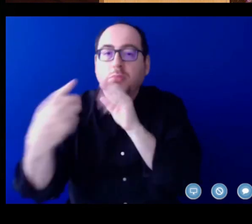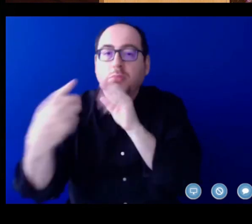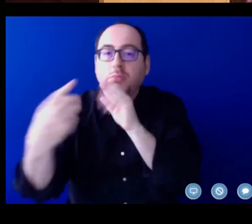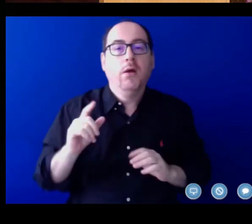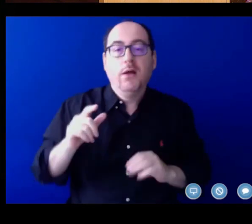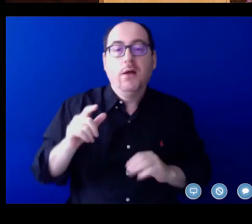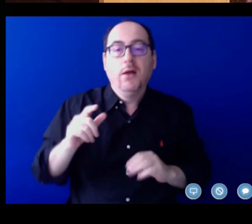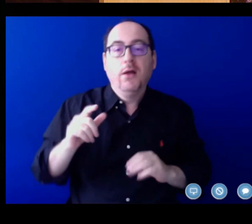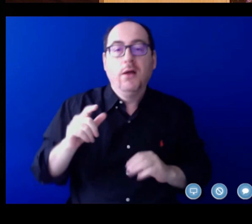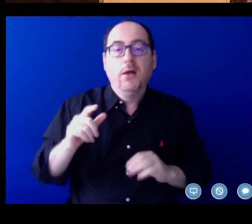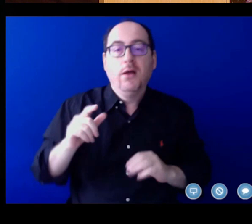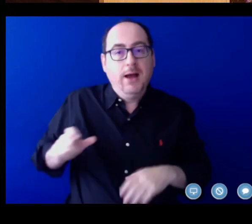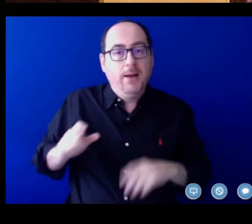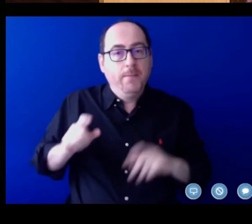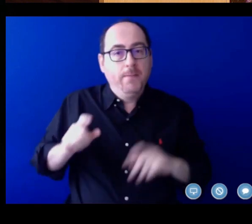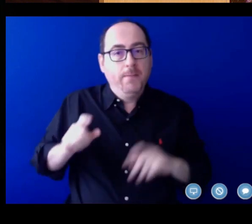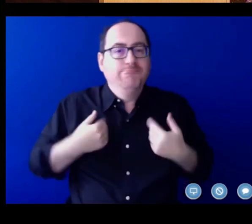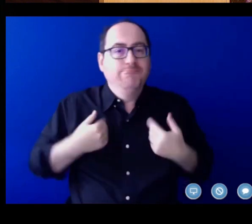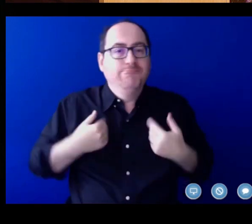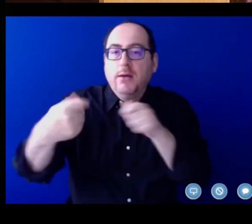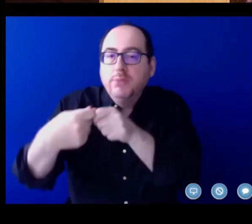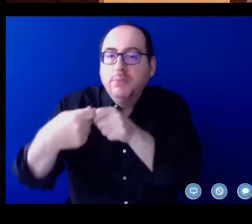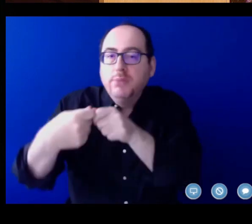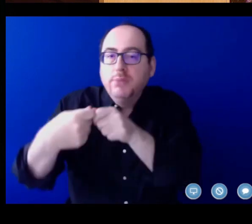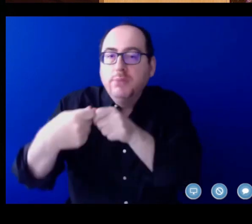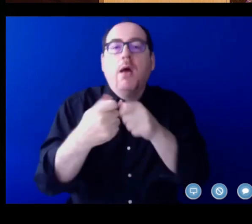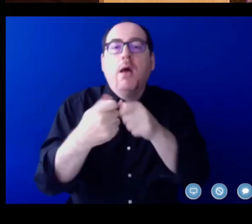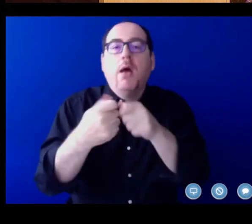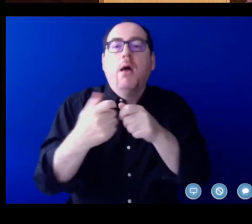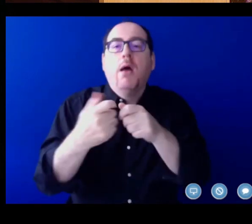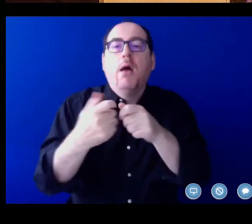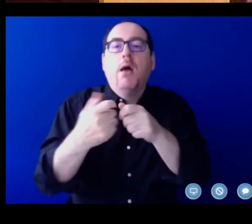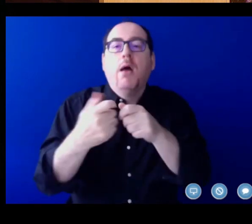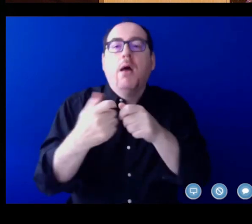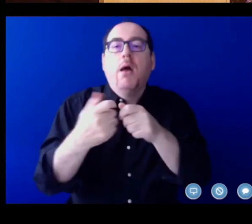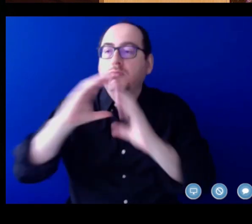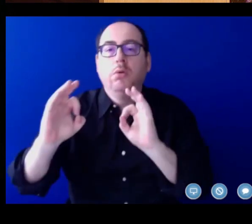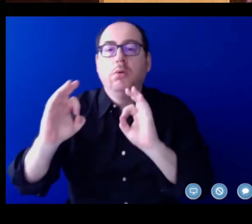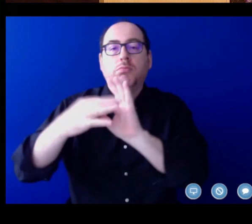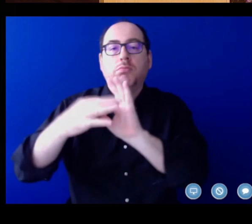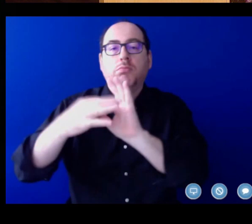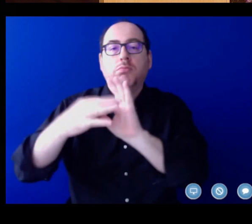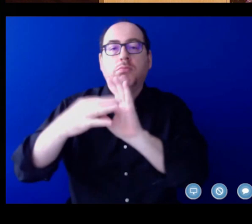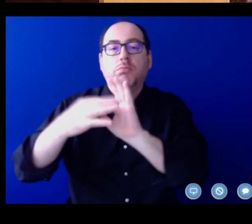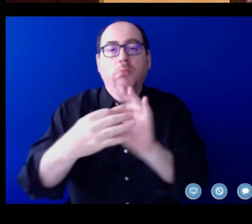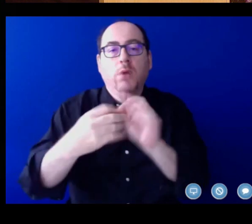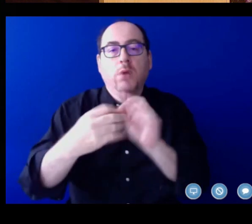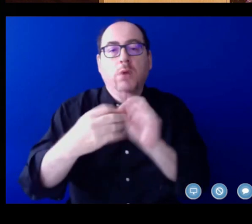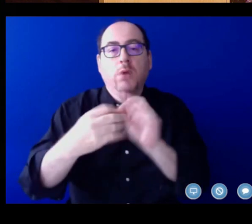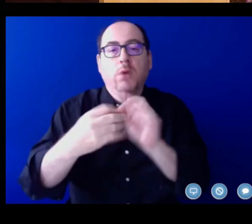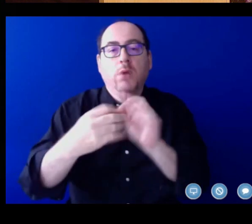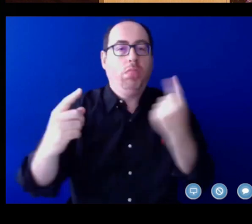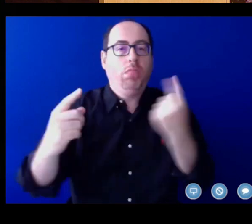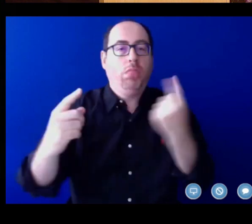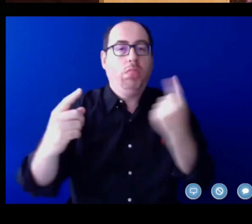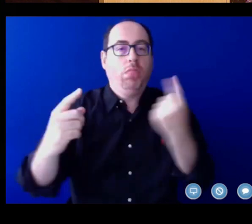circle. And research also tells us that social links are extremely important for people resettling in a new country. Social